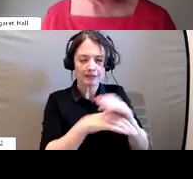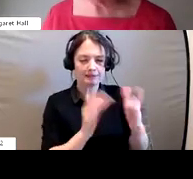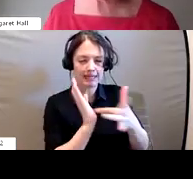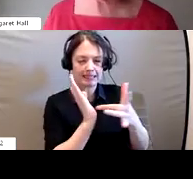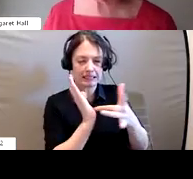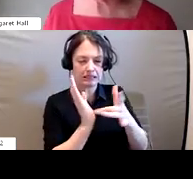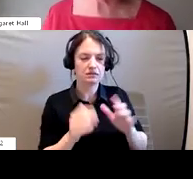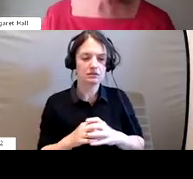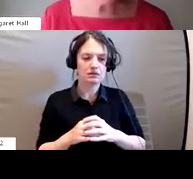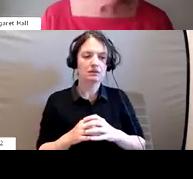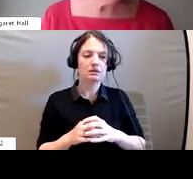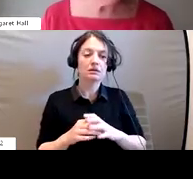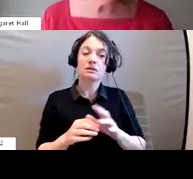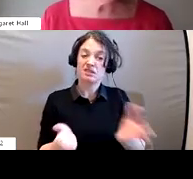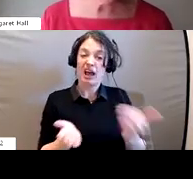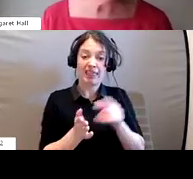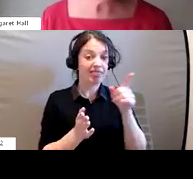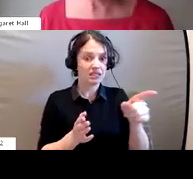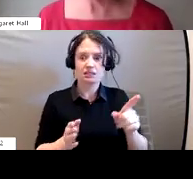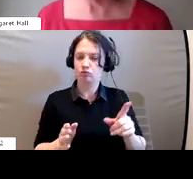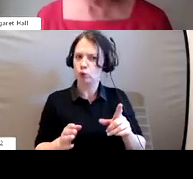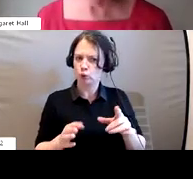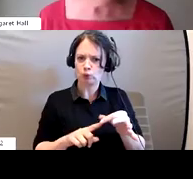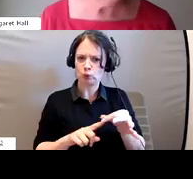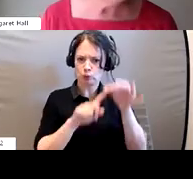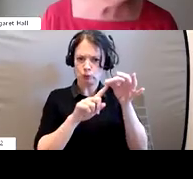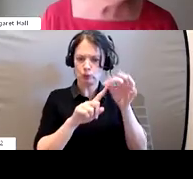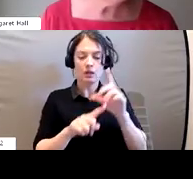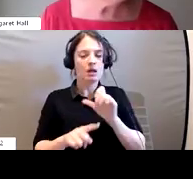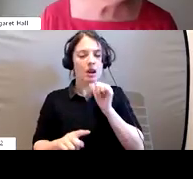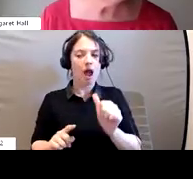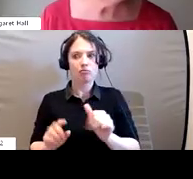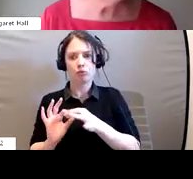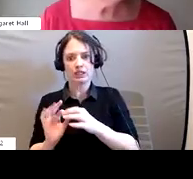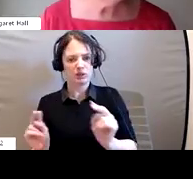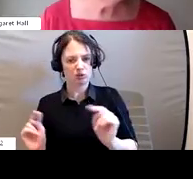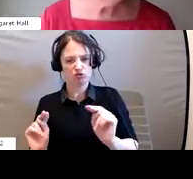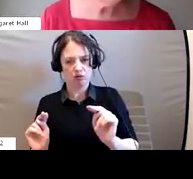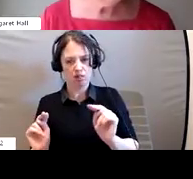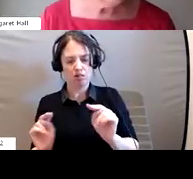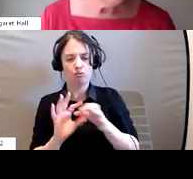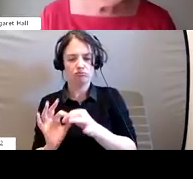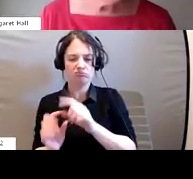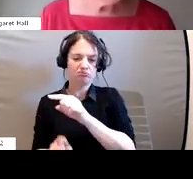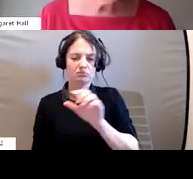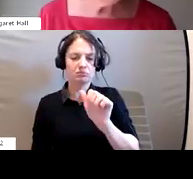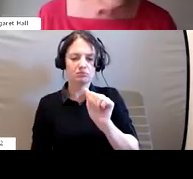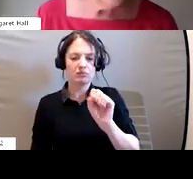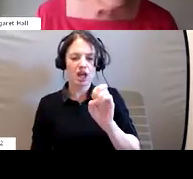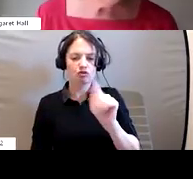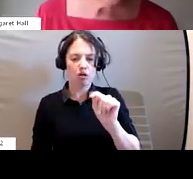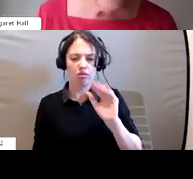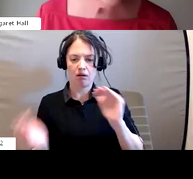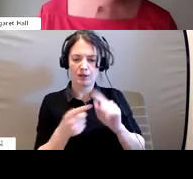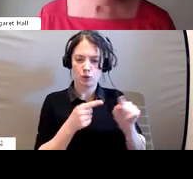So again, this is distinct from relationship neutral offenses such as assault. Now, for